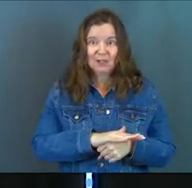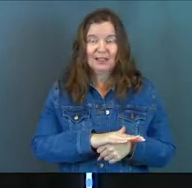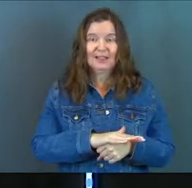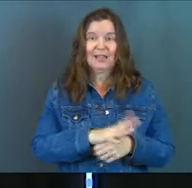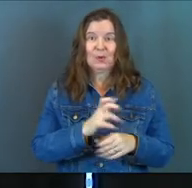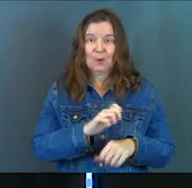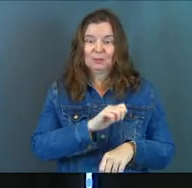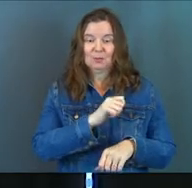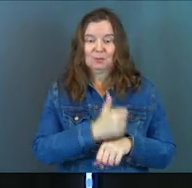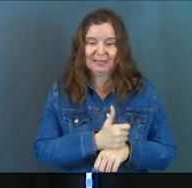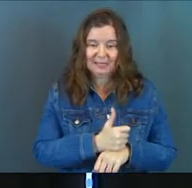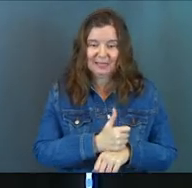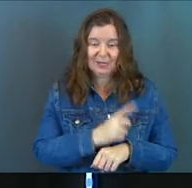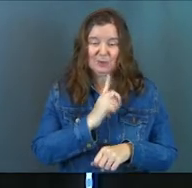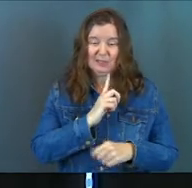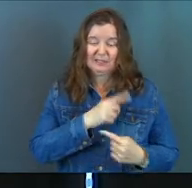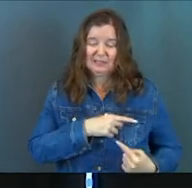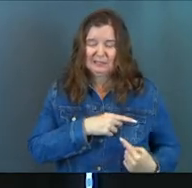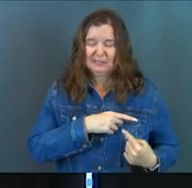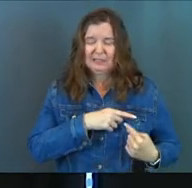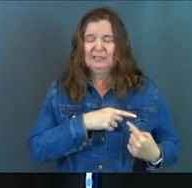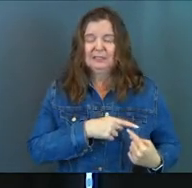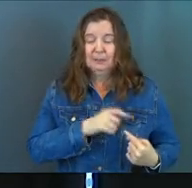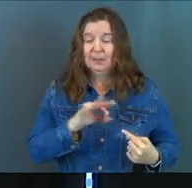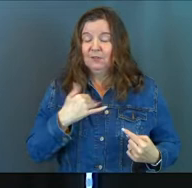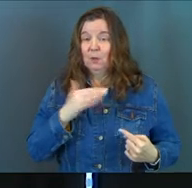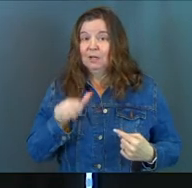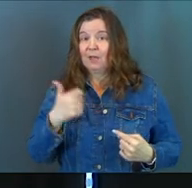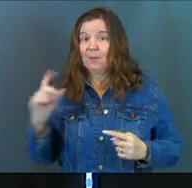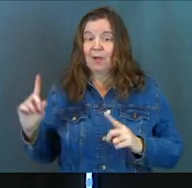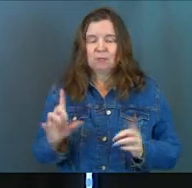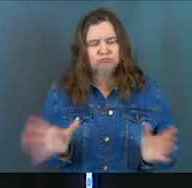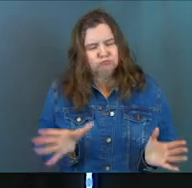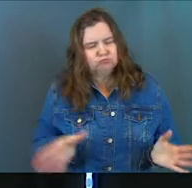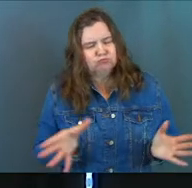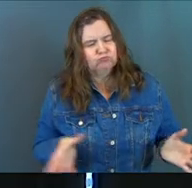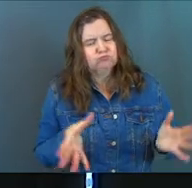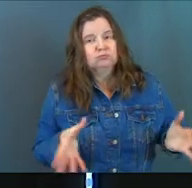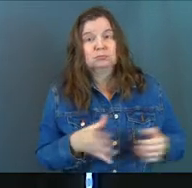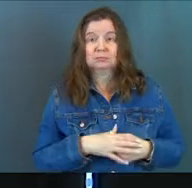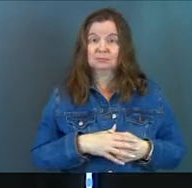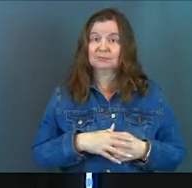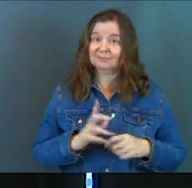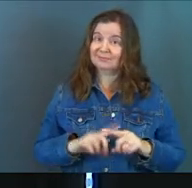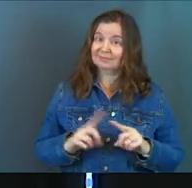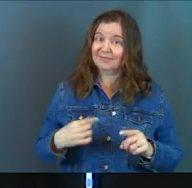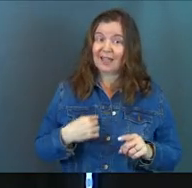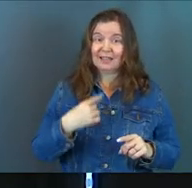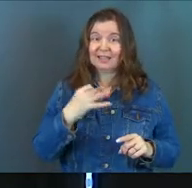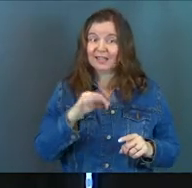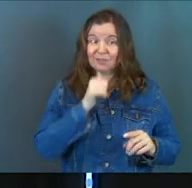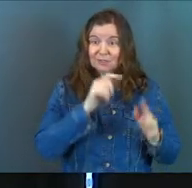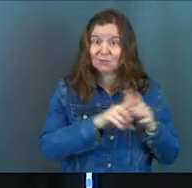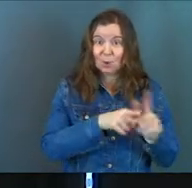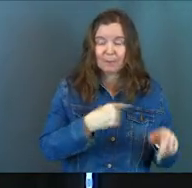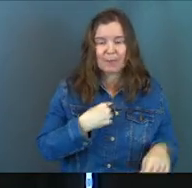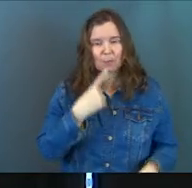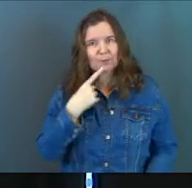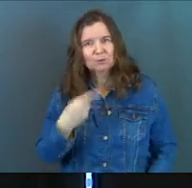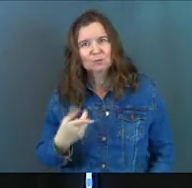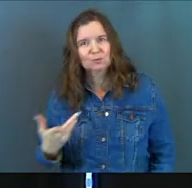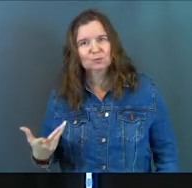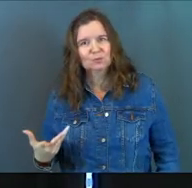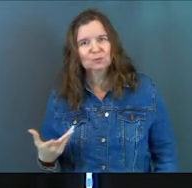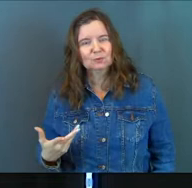to build, and it was really hard to build. But man, if you had somebody else going with you, they missed you when you didn't show up to the gym,